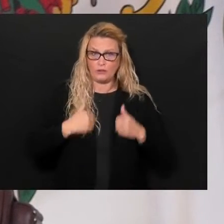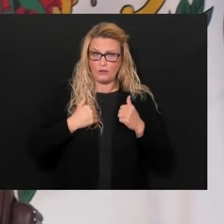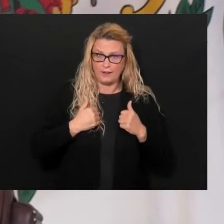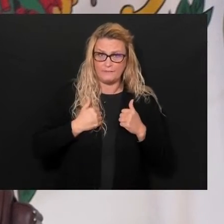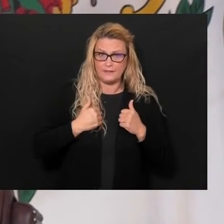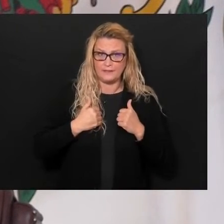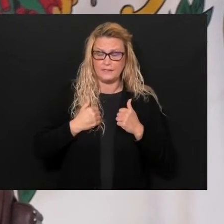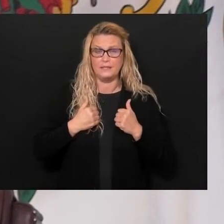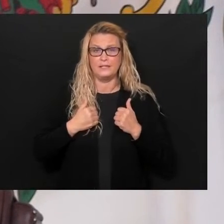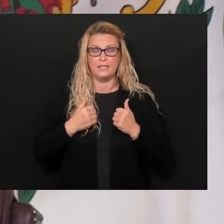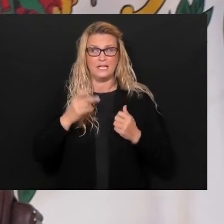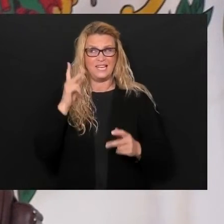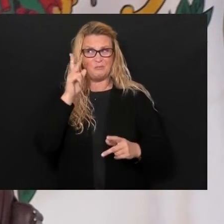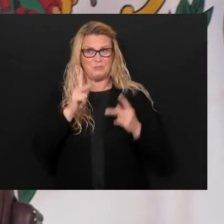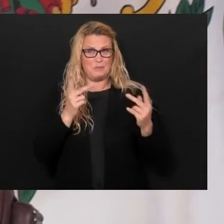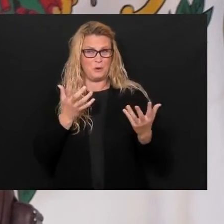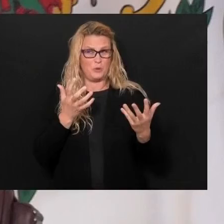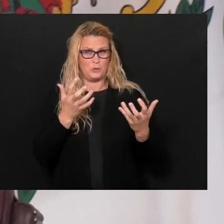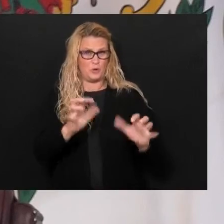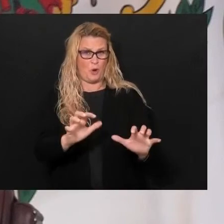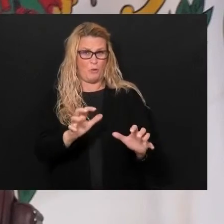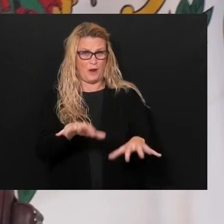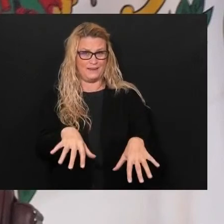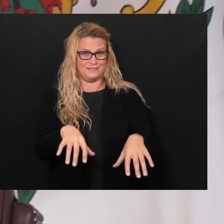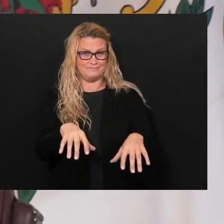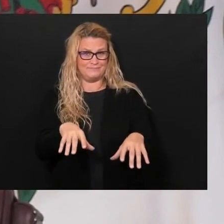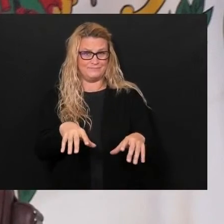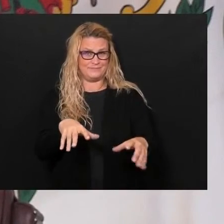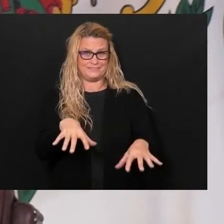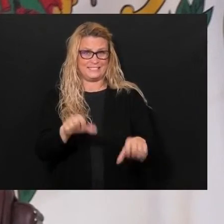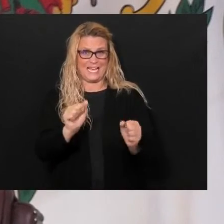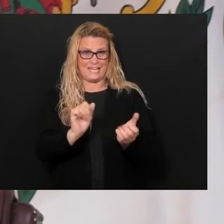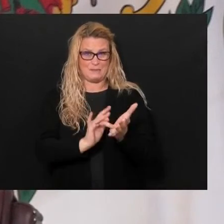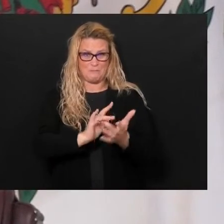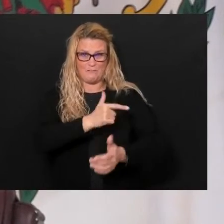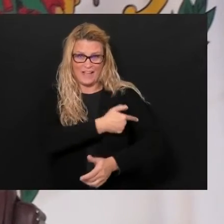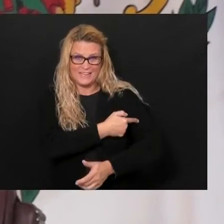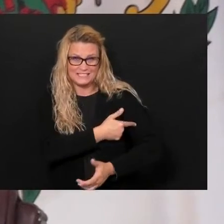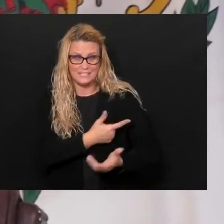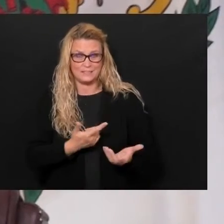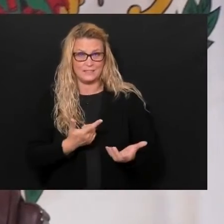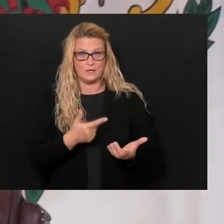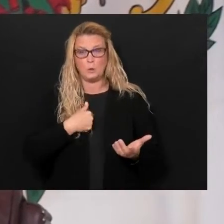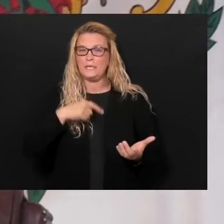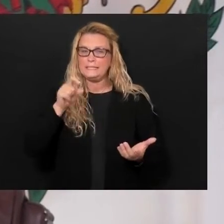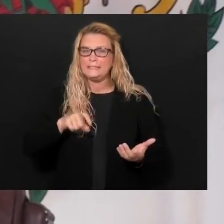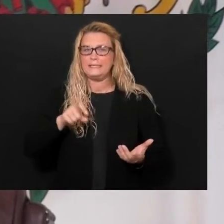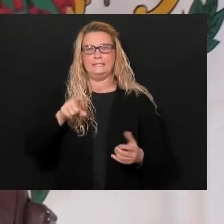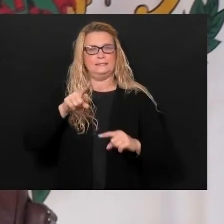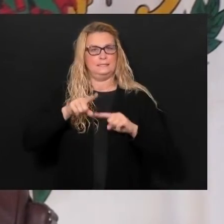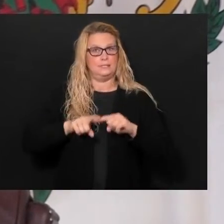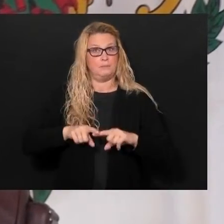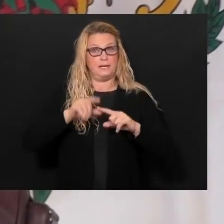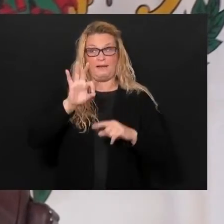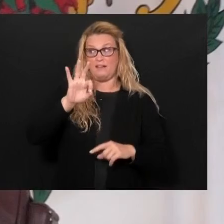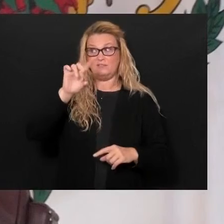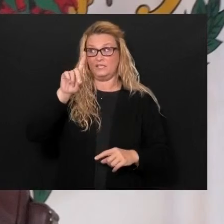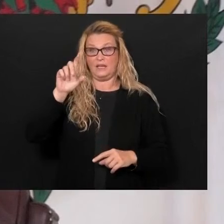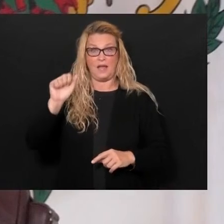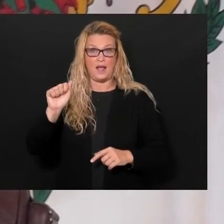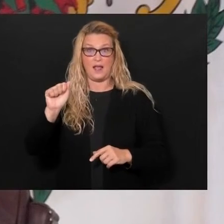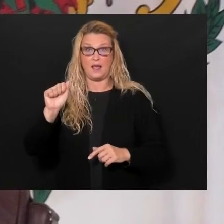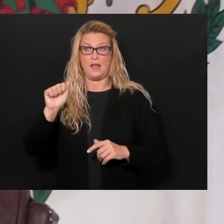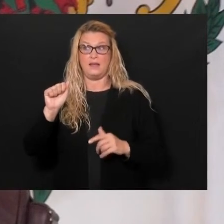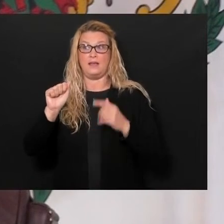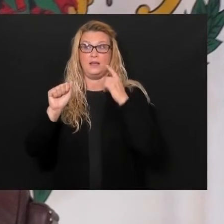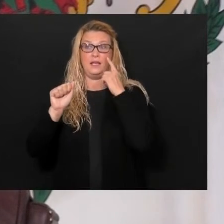concerned about taking the vaccine, you know, we have got to depend on people, you know, our FDA, all the different people